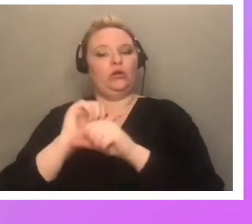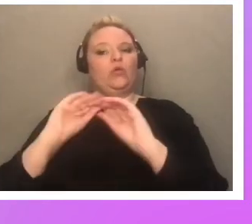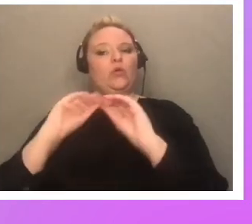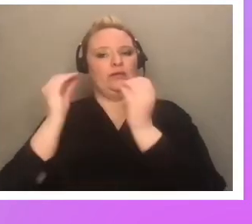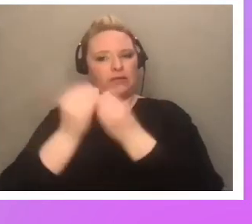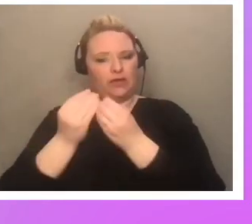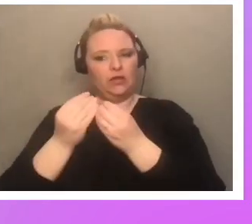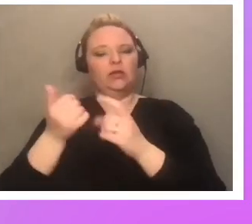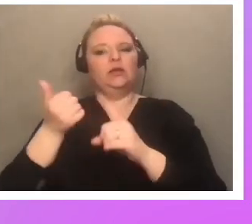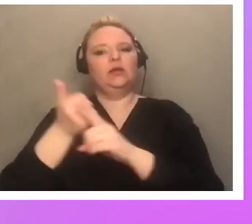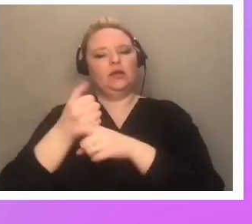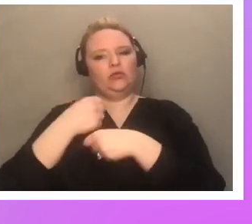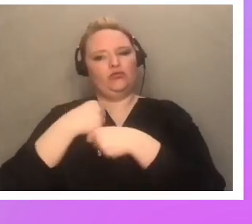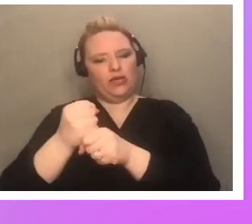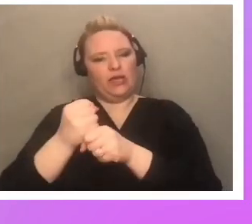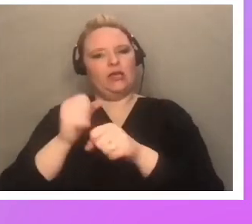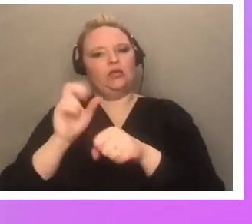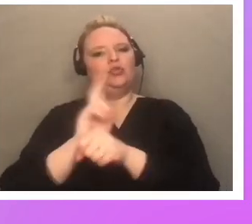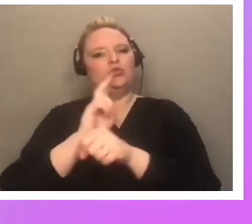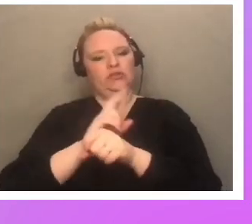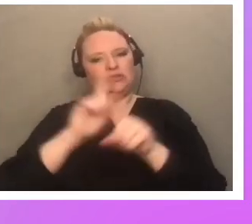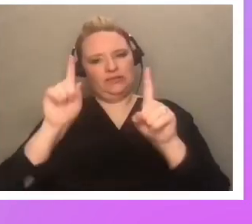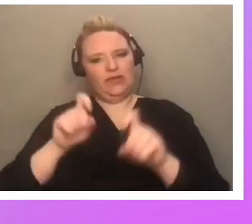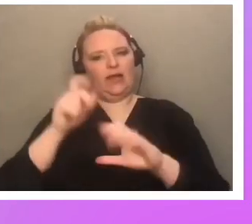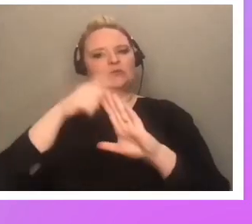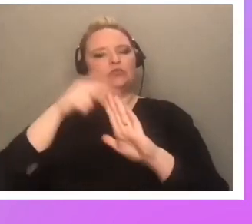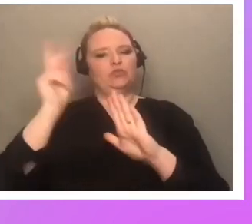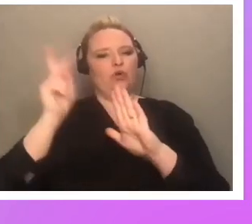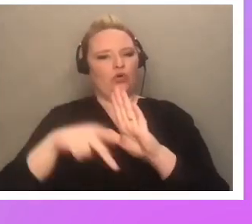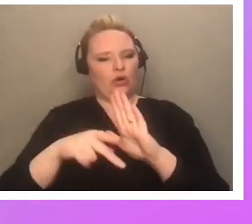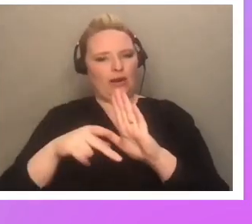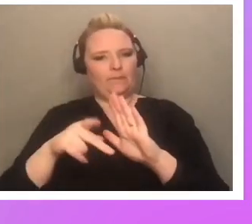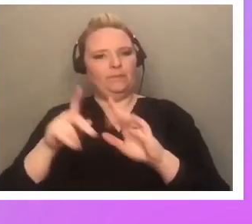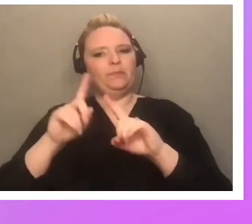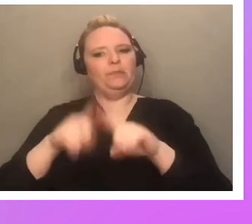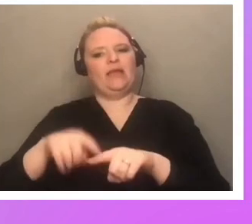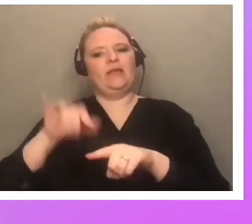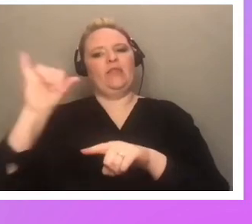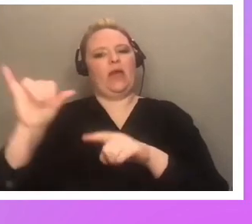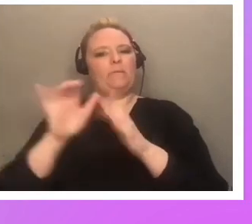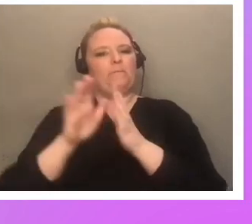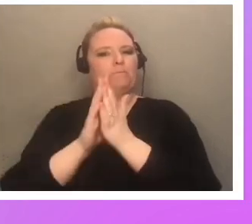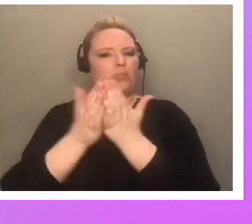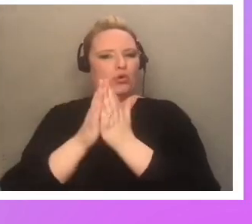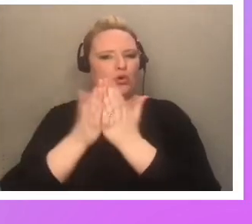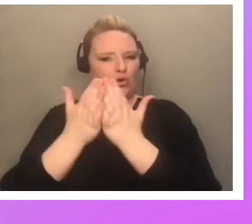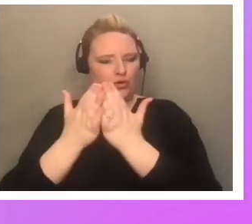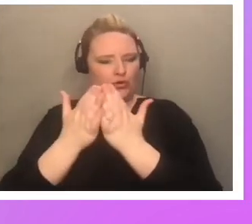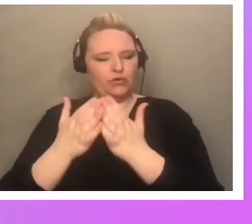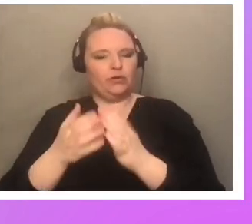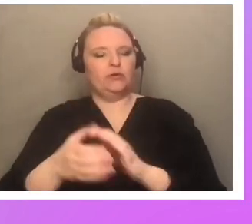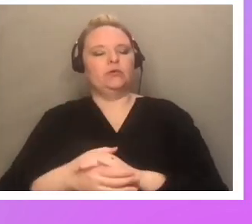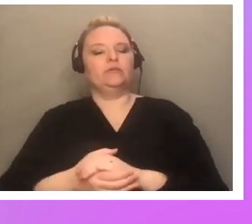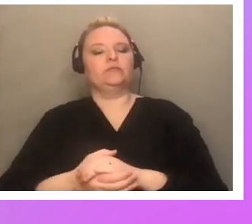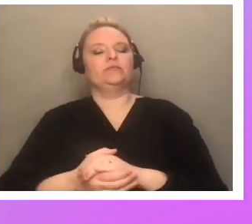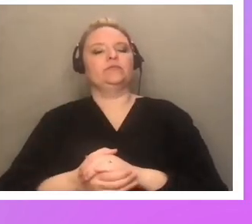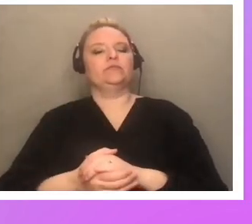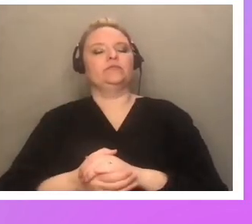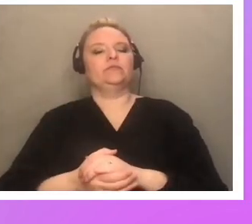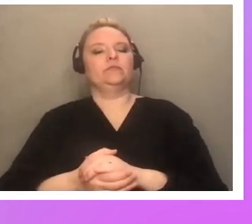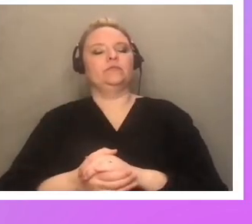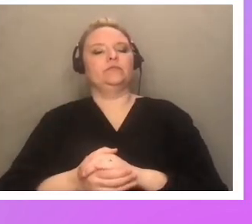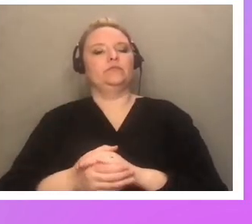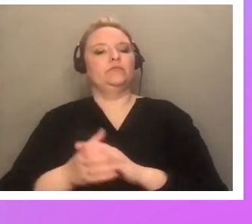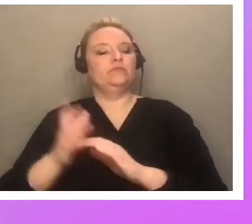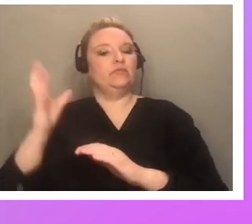a usability testing program based on this work, on this book, because we didn't have a lot